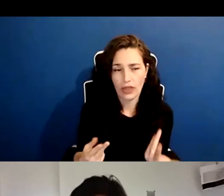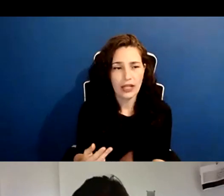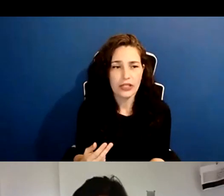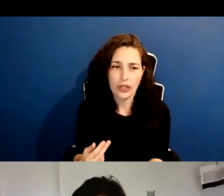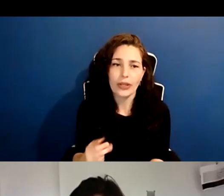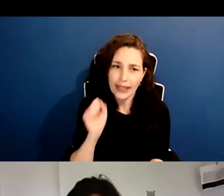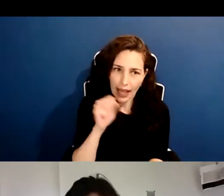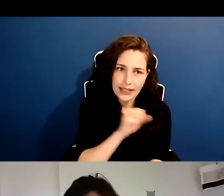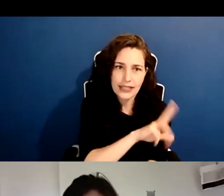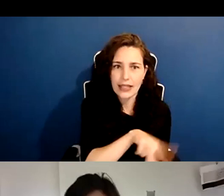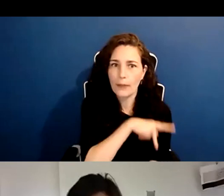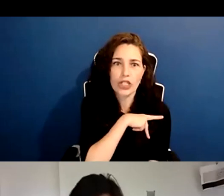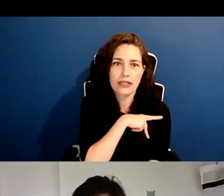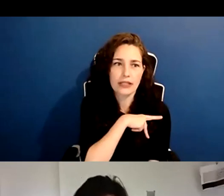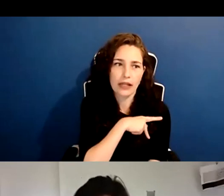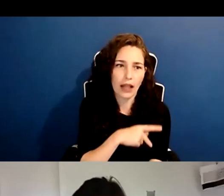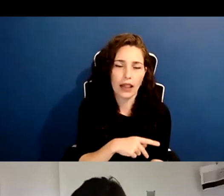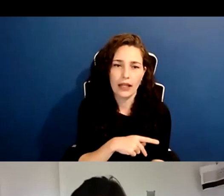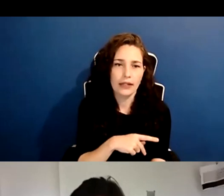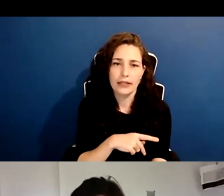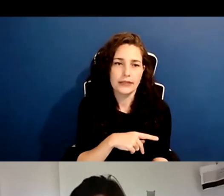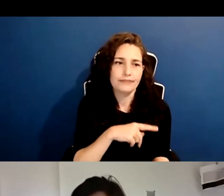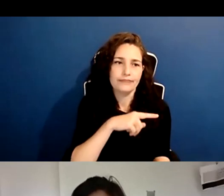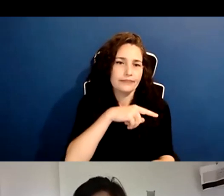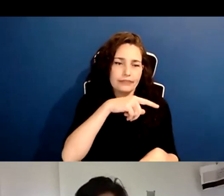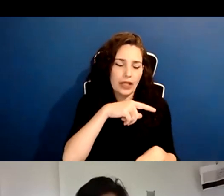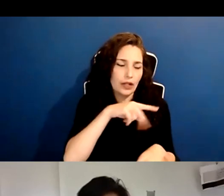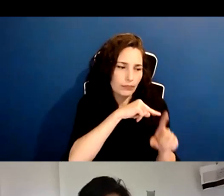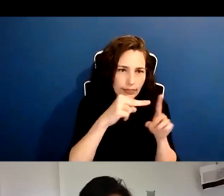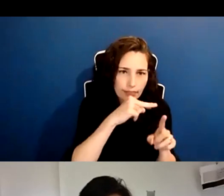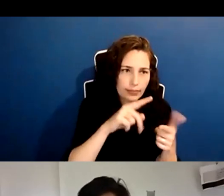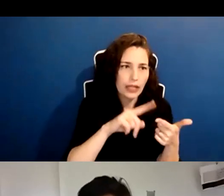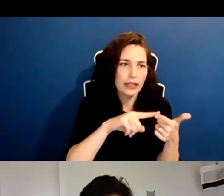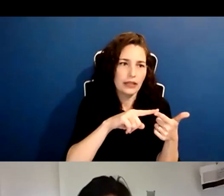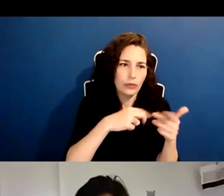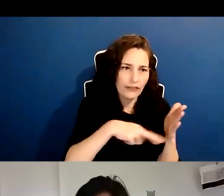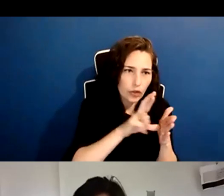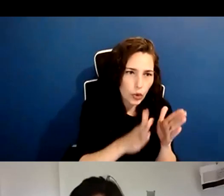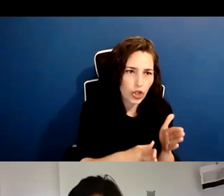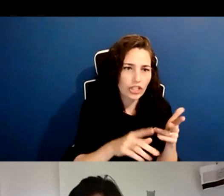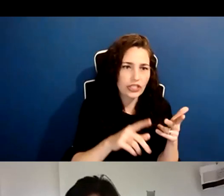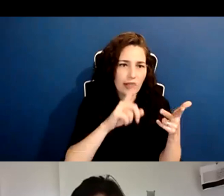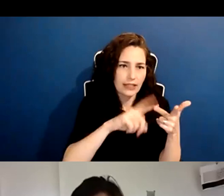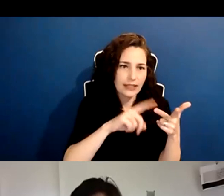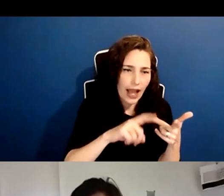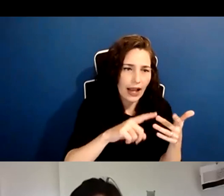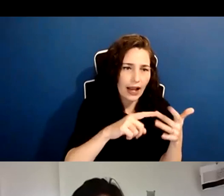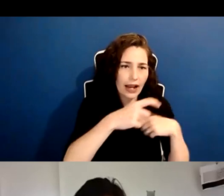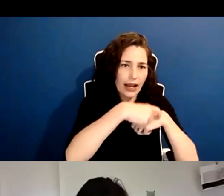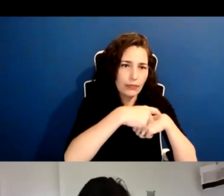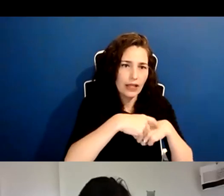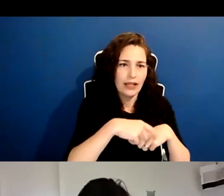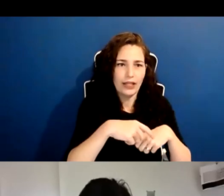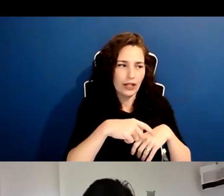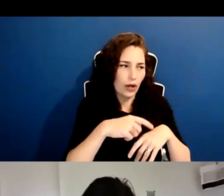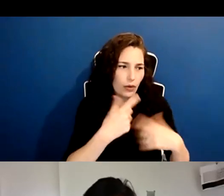the reviewers, the time, you know, the zeitgeist sort of time, that there's just so many unpredictable elements.